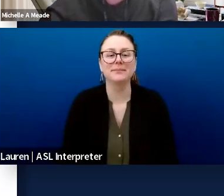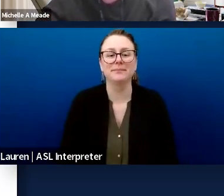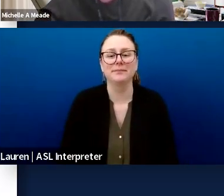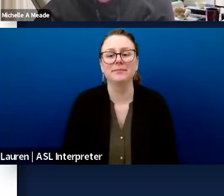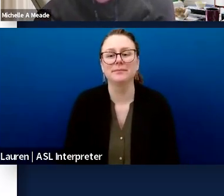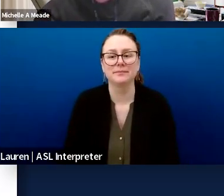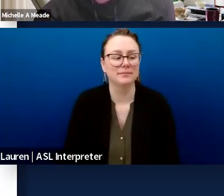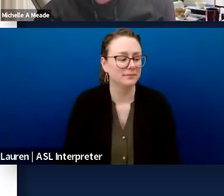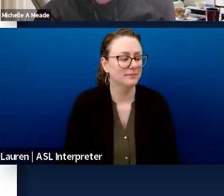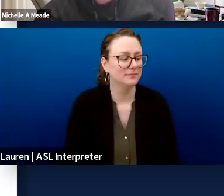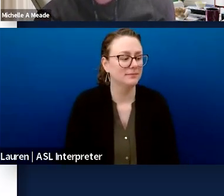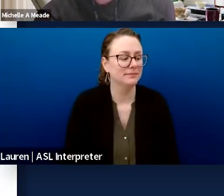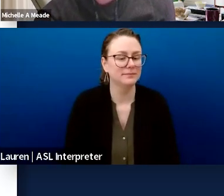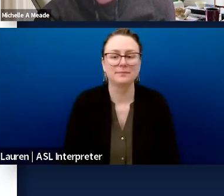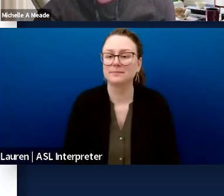Sorry.